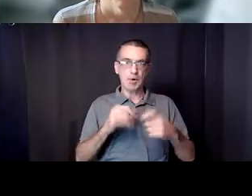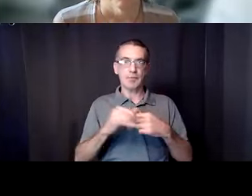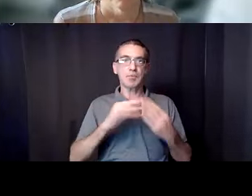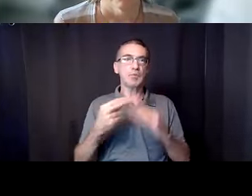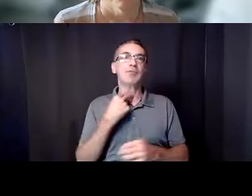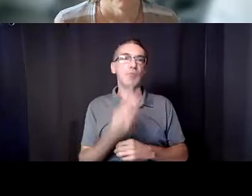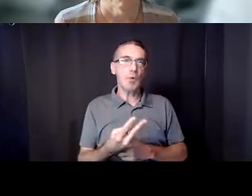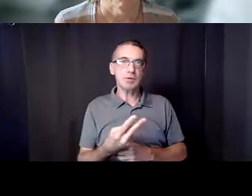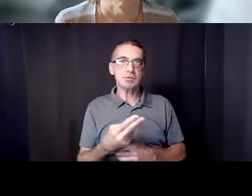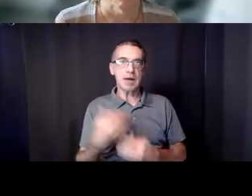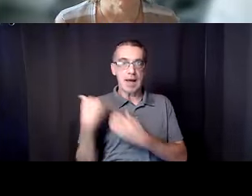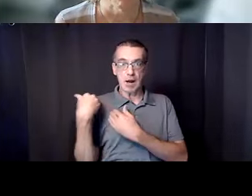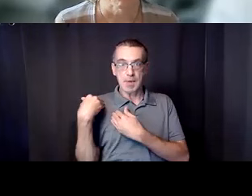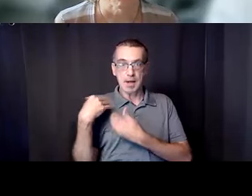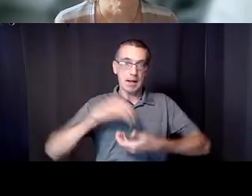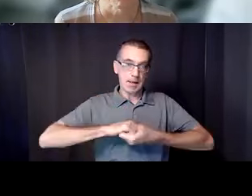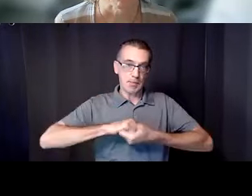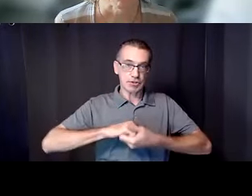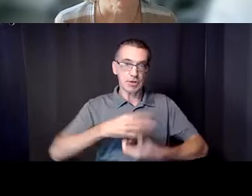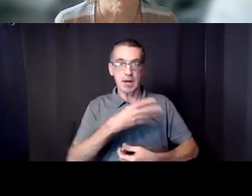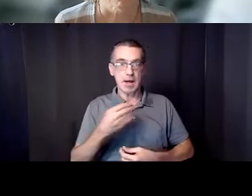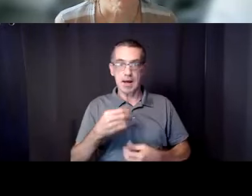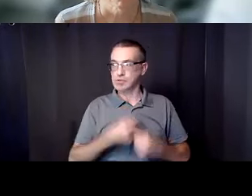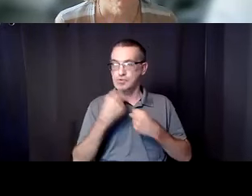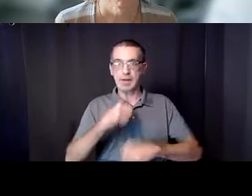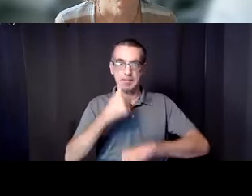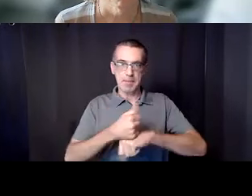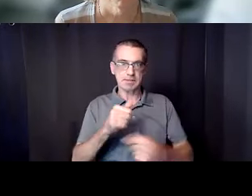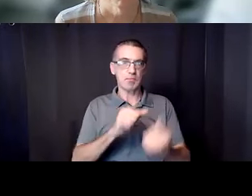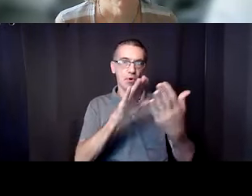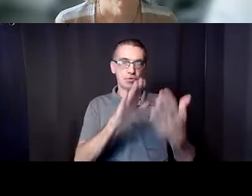voice, accountability, collaboration, and a strength-based approach.